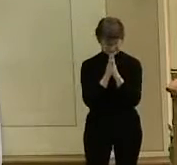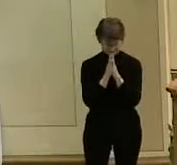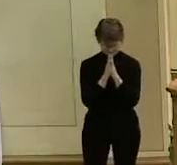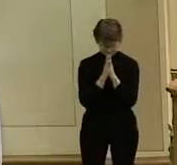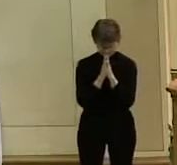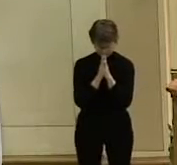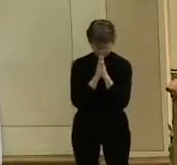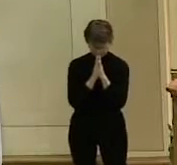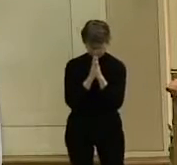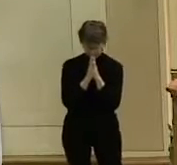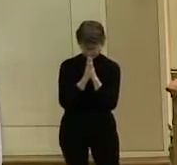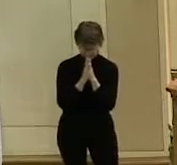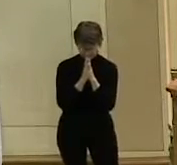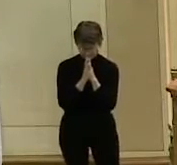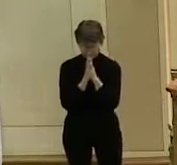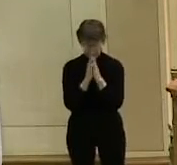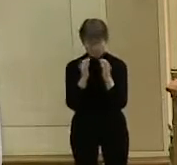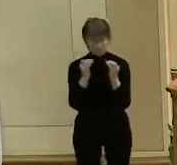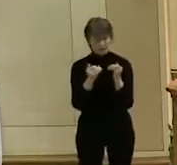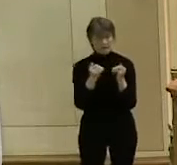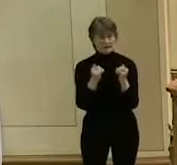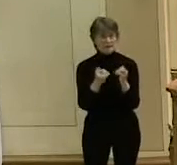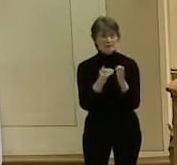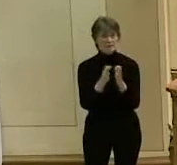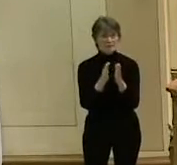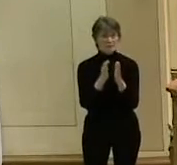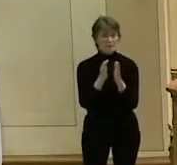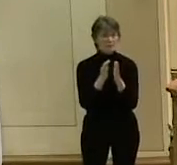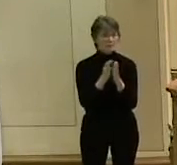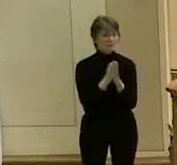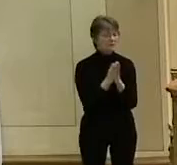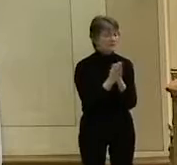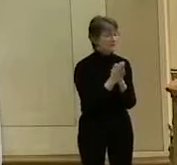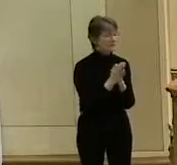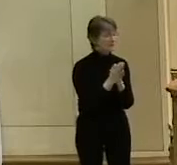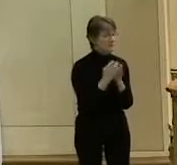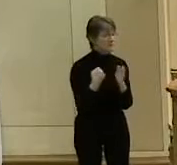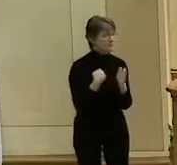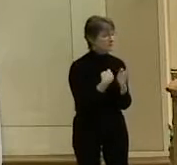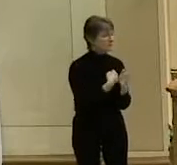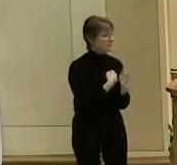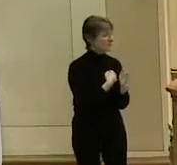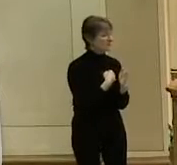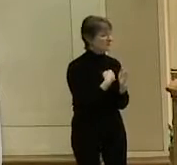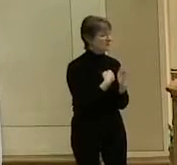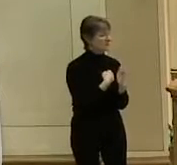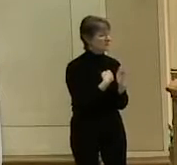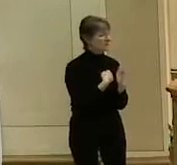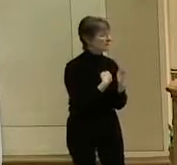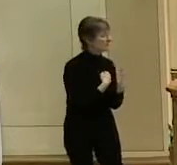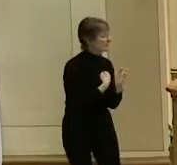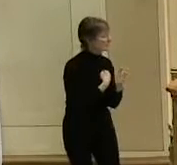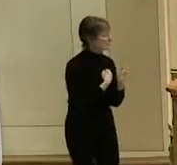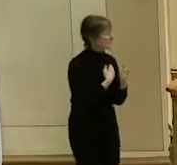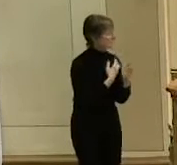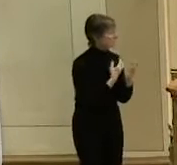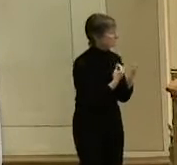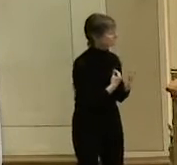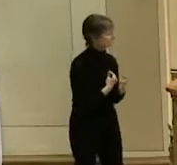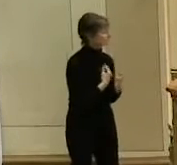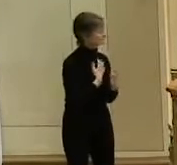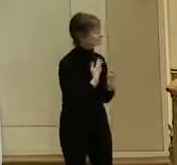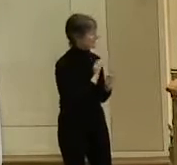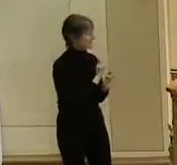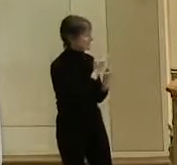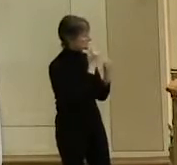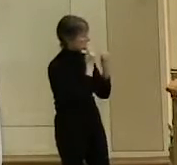church. Grant, we pray, O Lord, that we may always find delight in these paschal mysteries, so